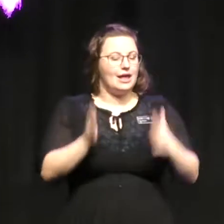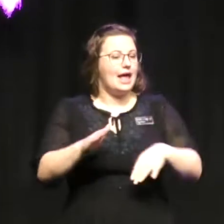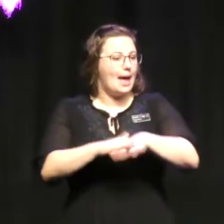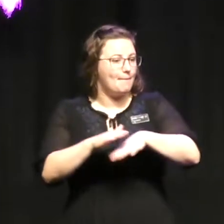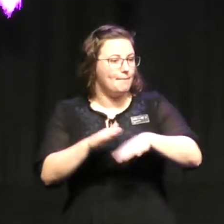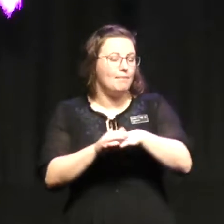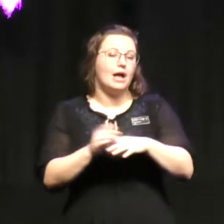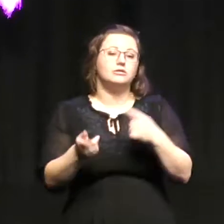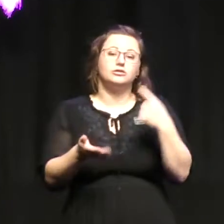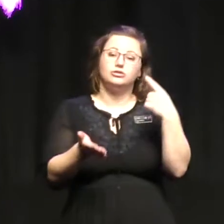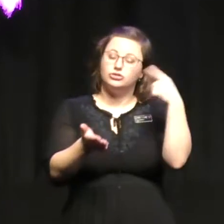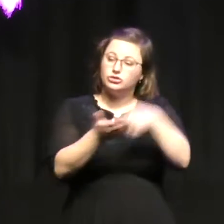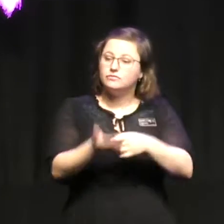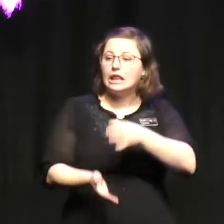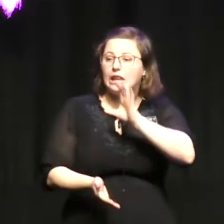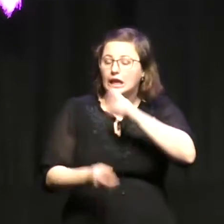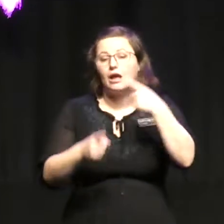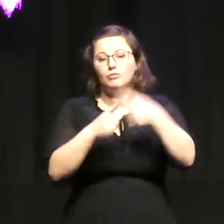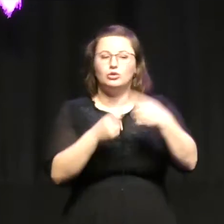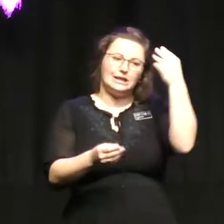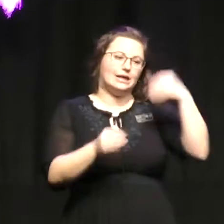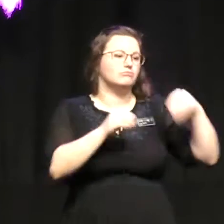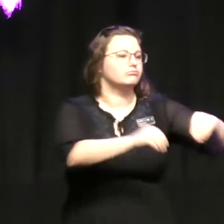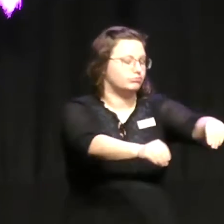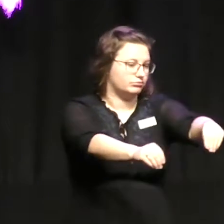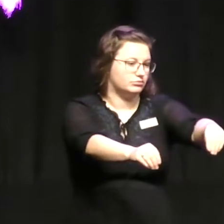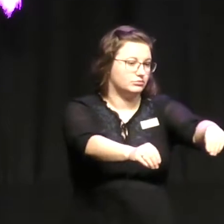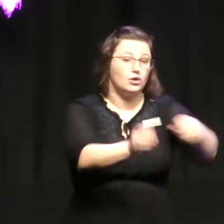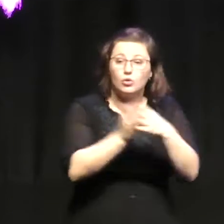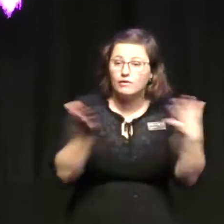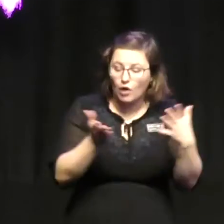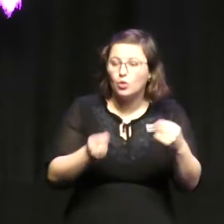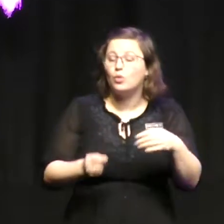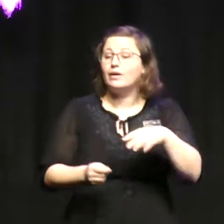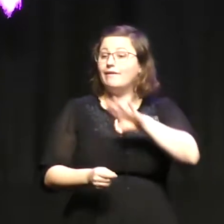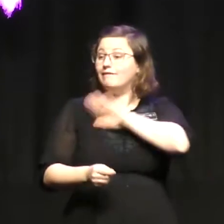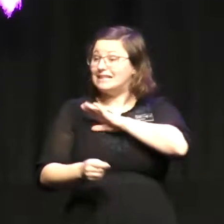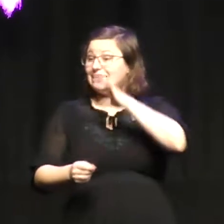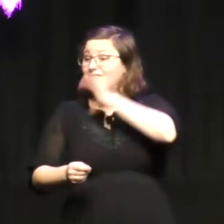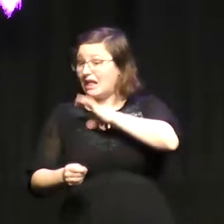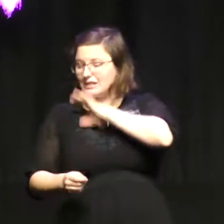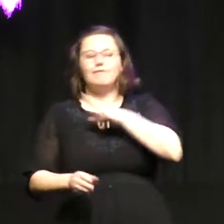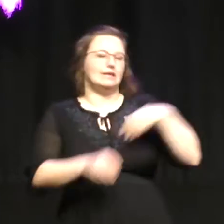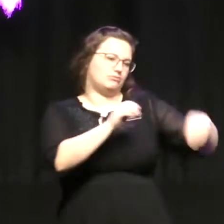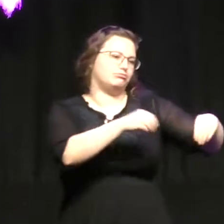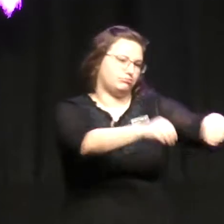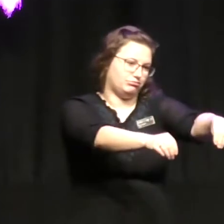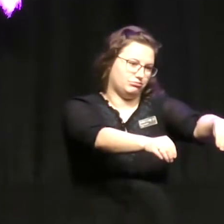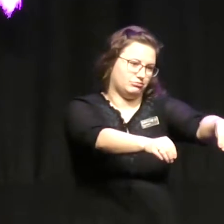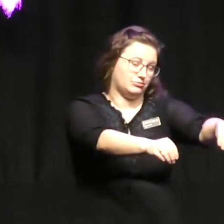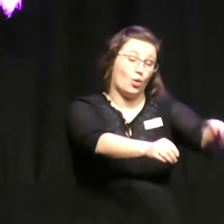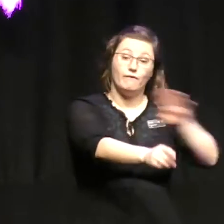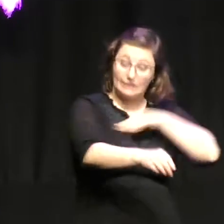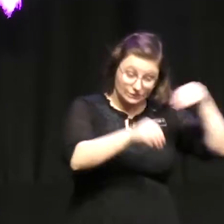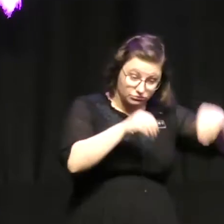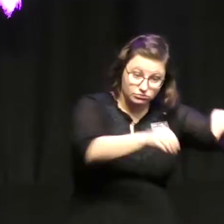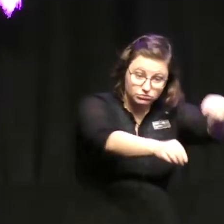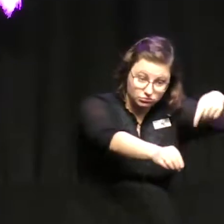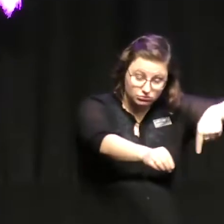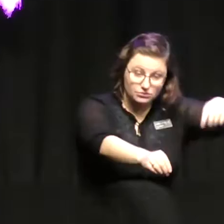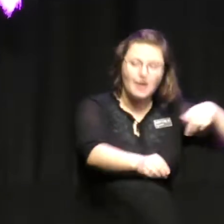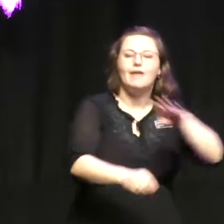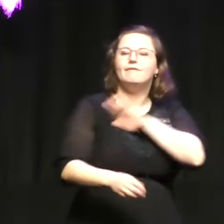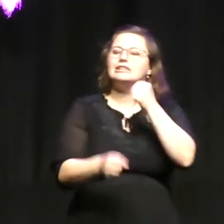as well as for agriculture. Because where there's water, there's agriculture. And where there's agriculture,